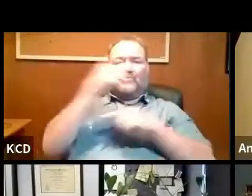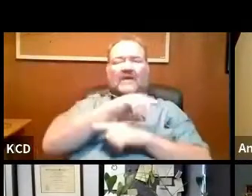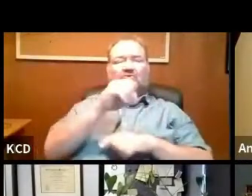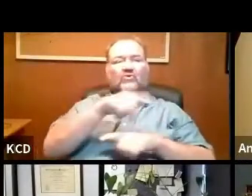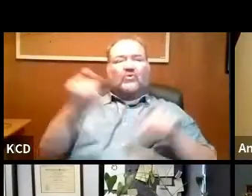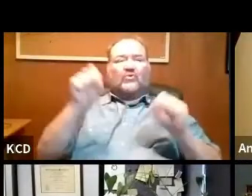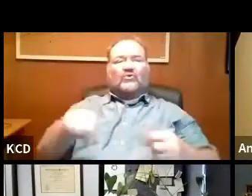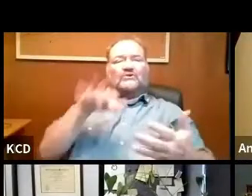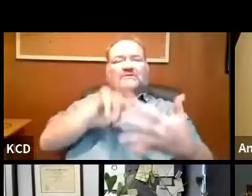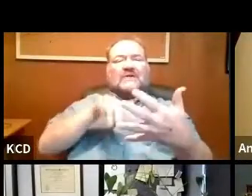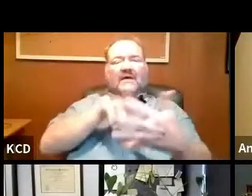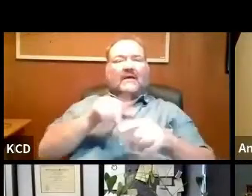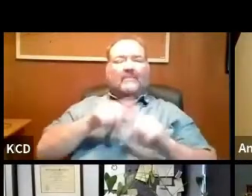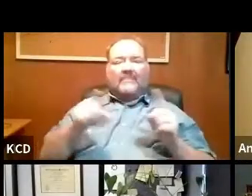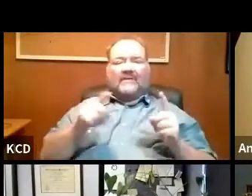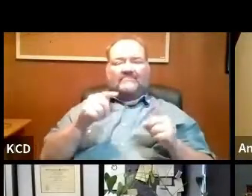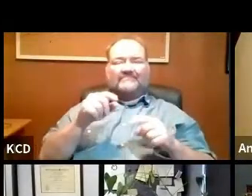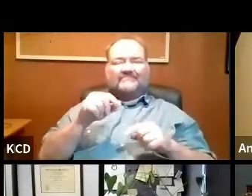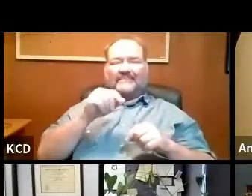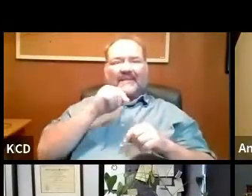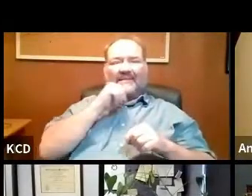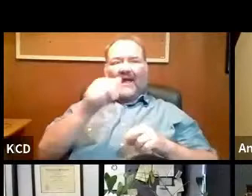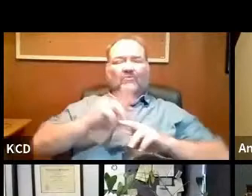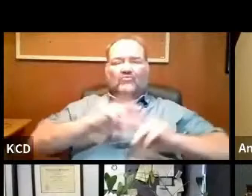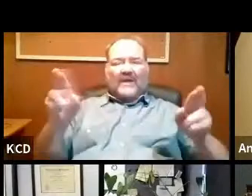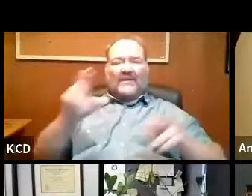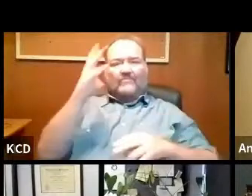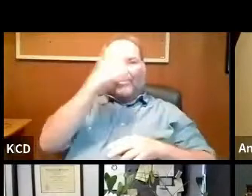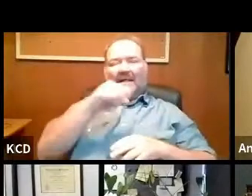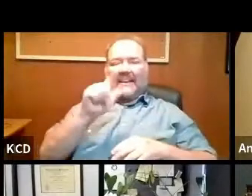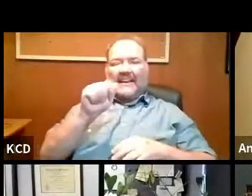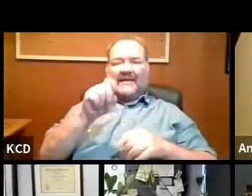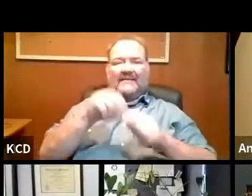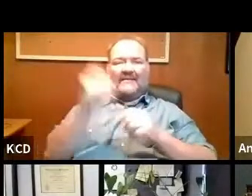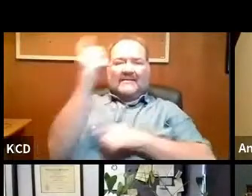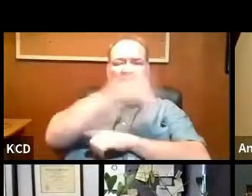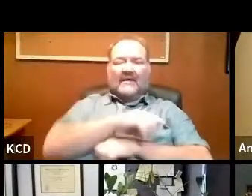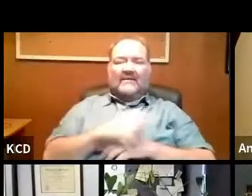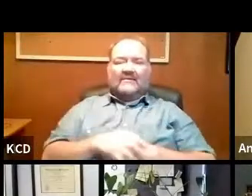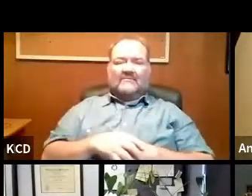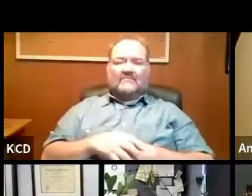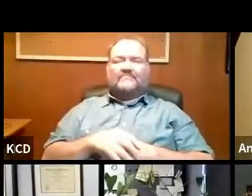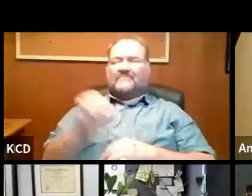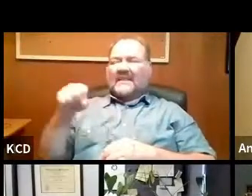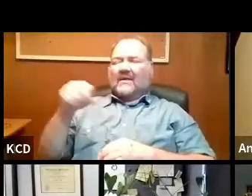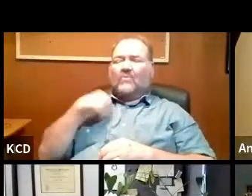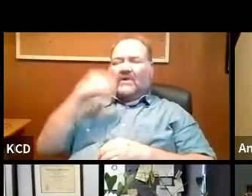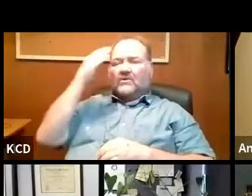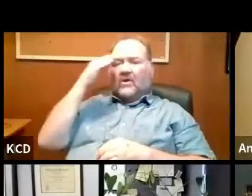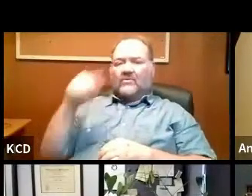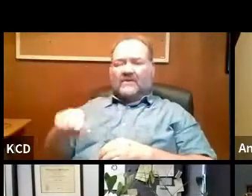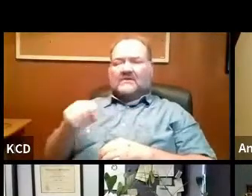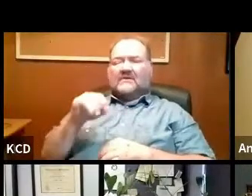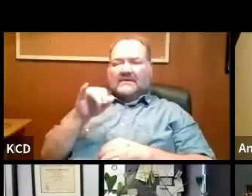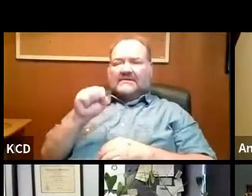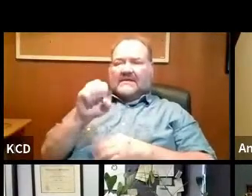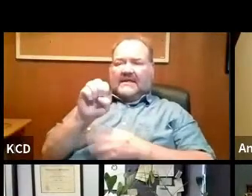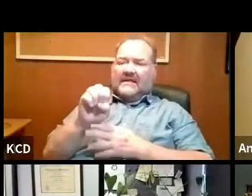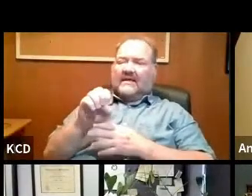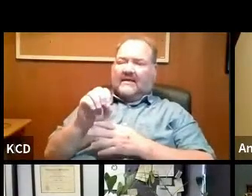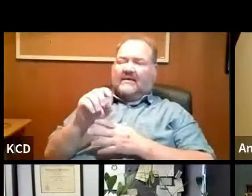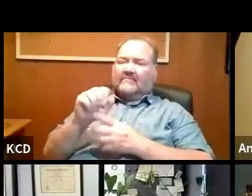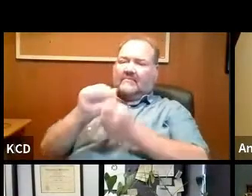look at it, but things just didn't work out. It was ready pretty late in the day. So yeah, we know this is evolving, so